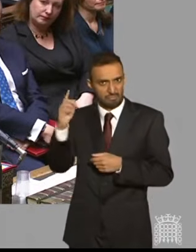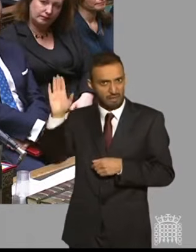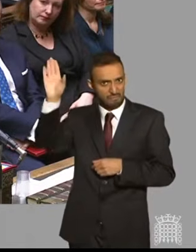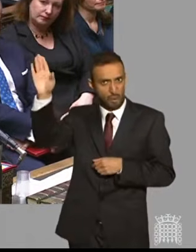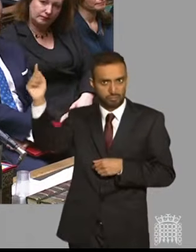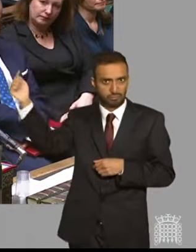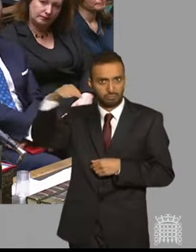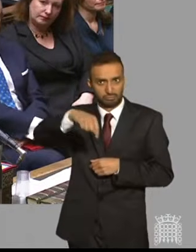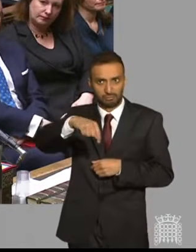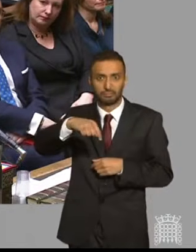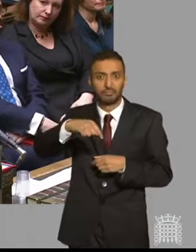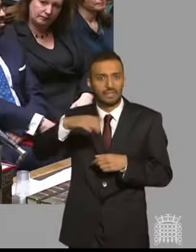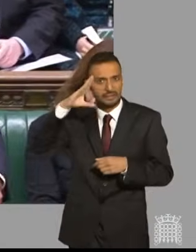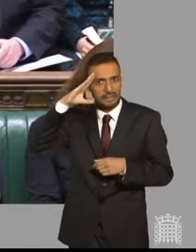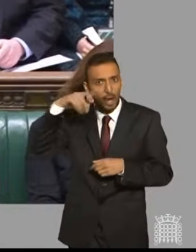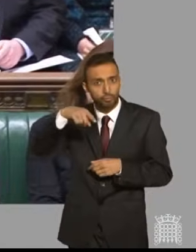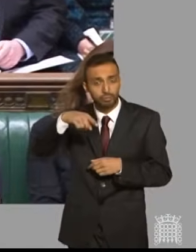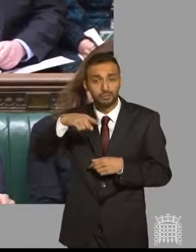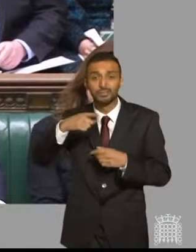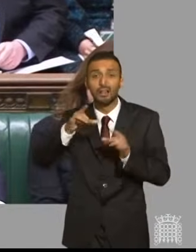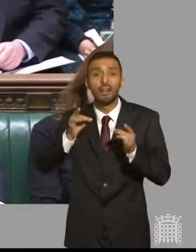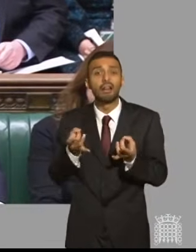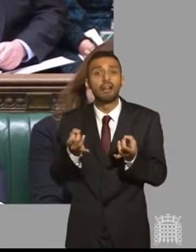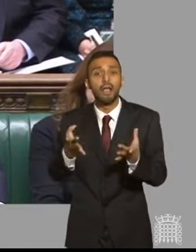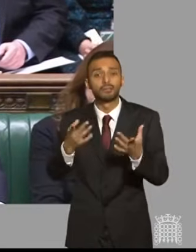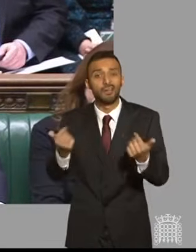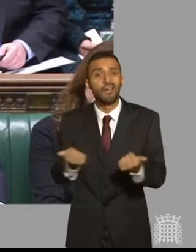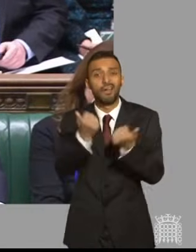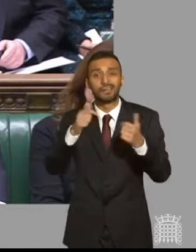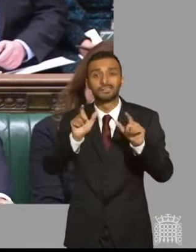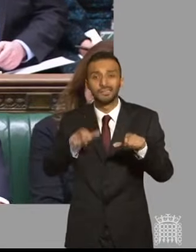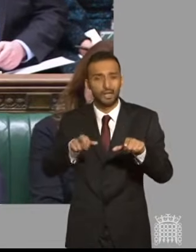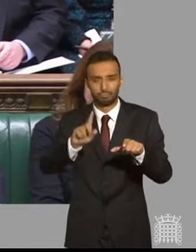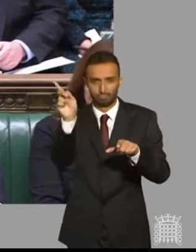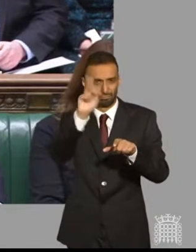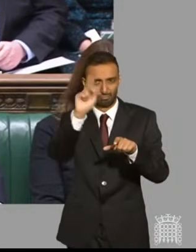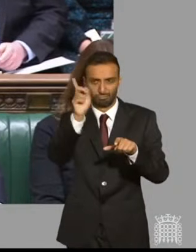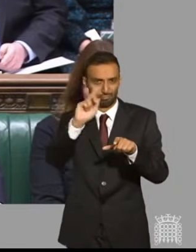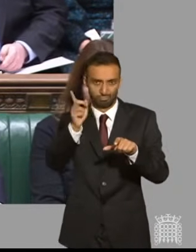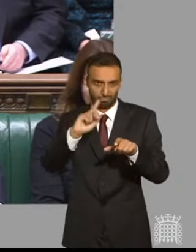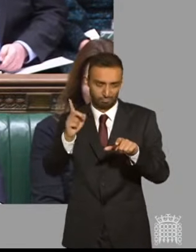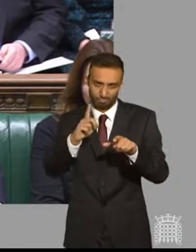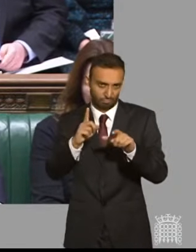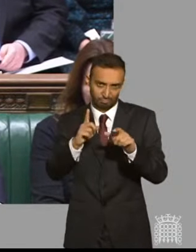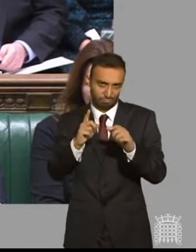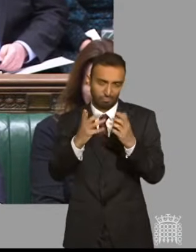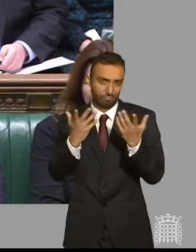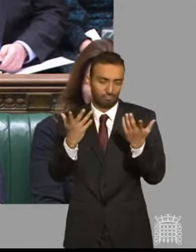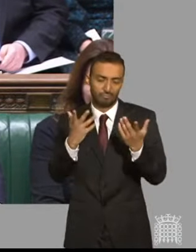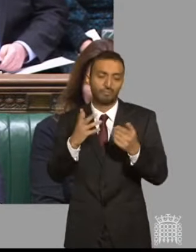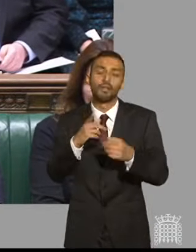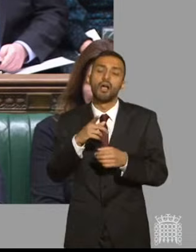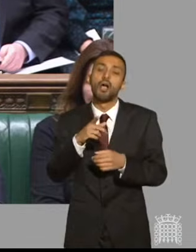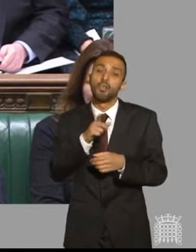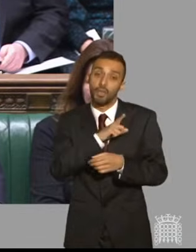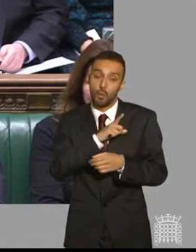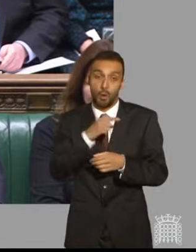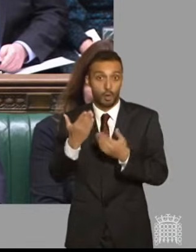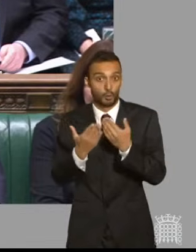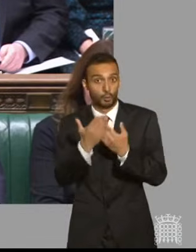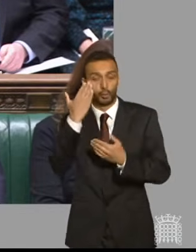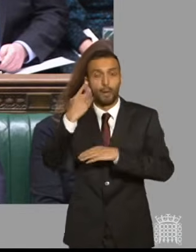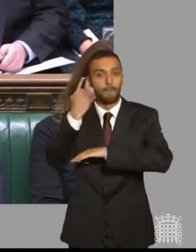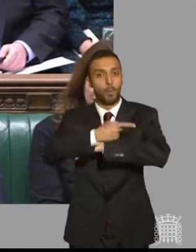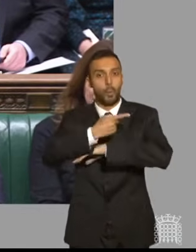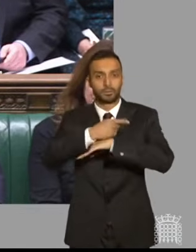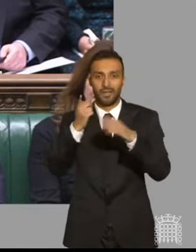Nationality and Borders Act made it clear that anyone who is convicted of a crime and gets a sentence of 12 months or more will not be granted asylum